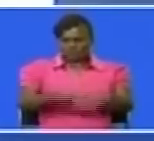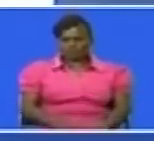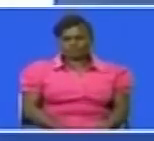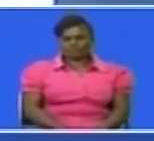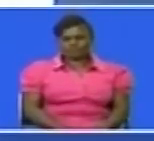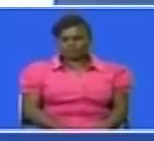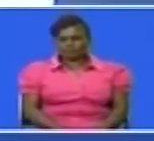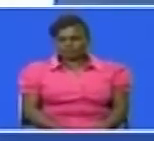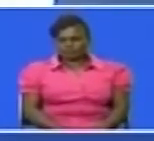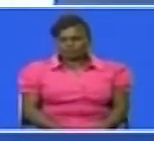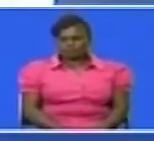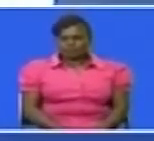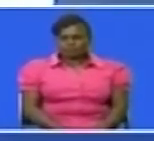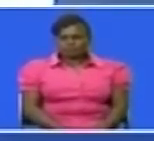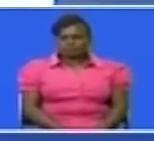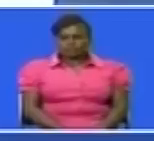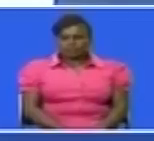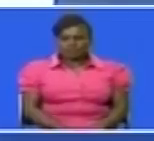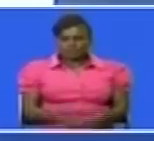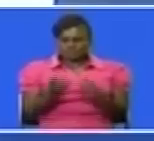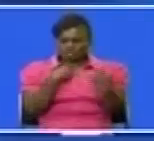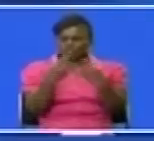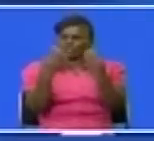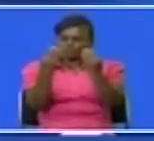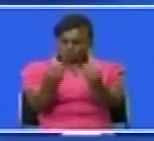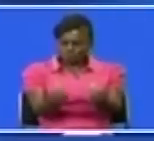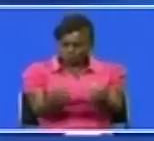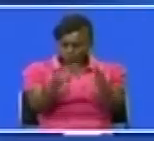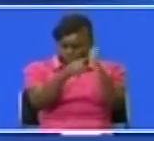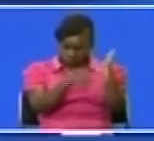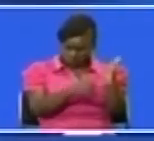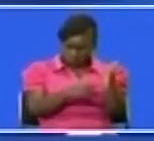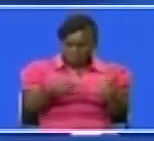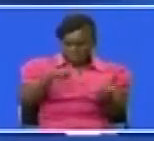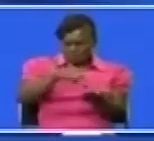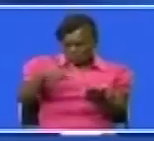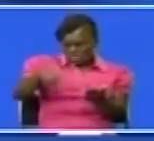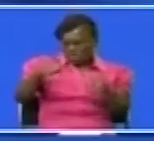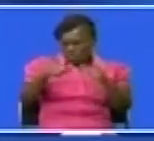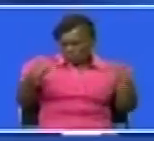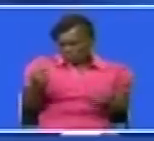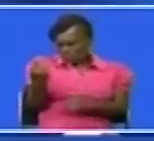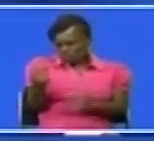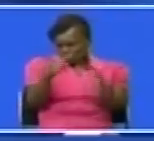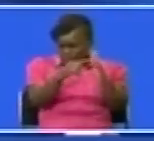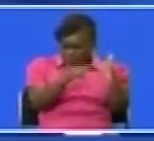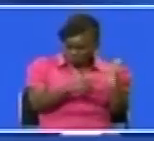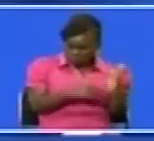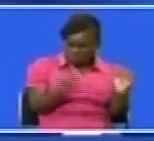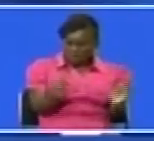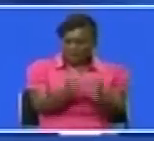this crisis? Okay. I'd like us to start talking about solutions, because we seem to disagree on some of the prescriptions that came out of